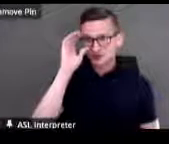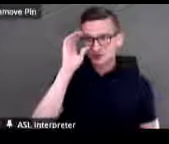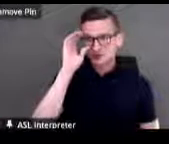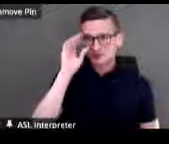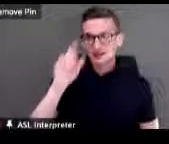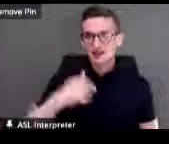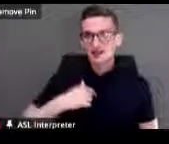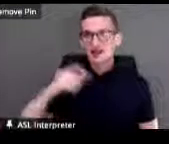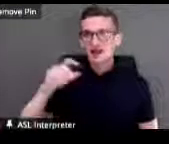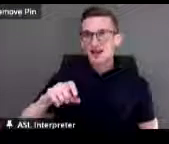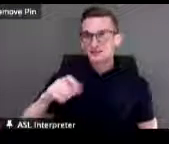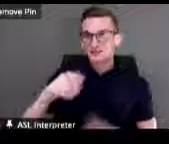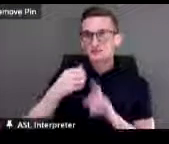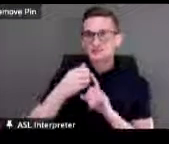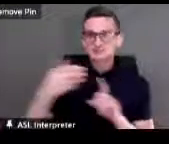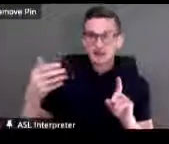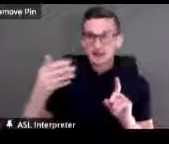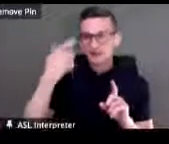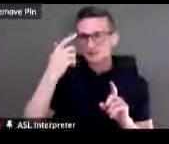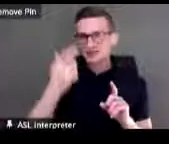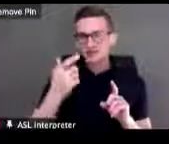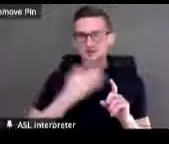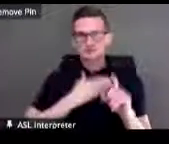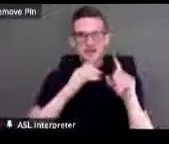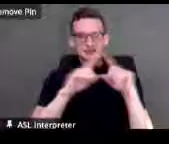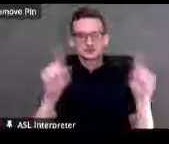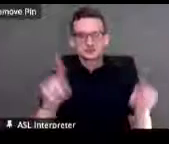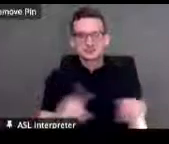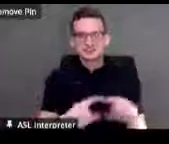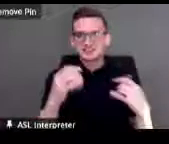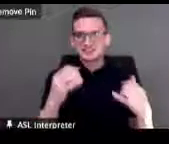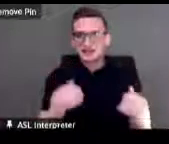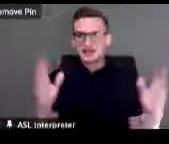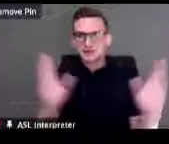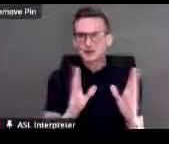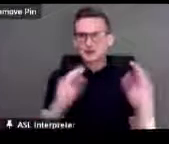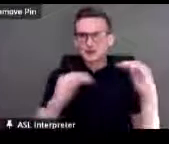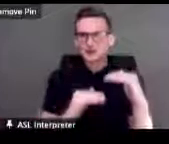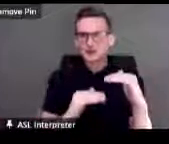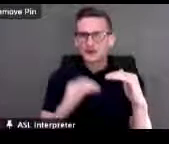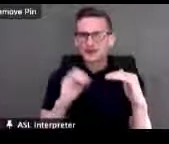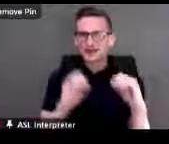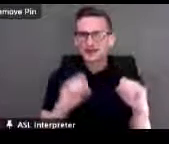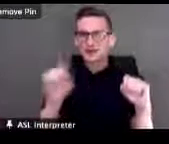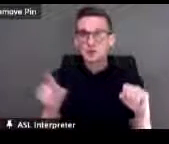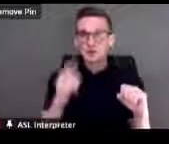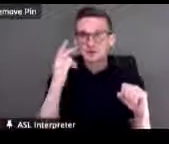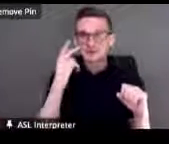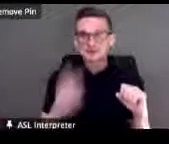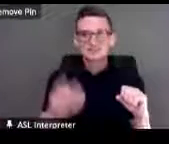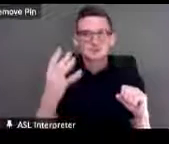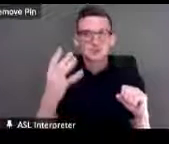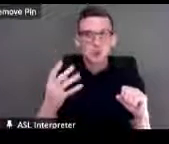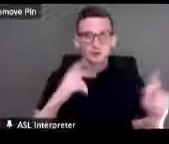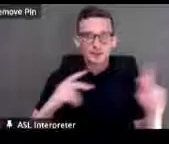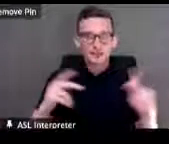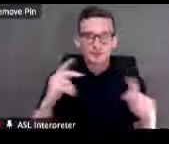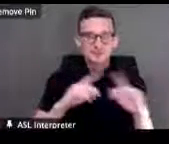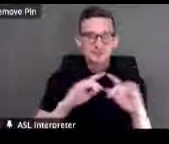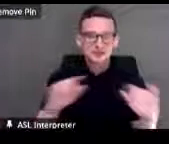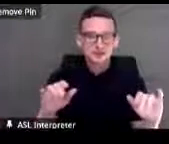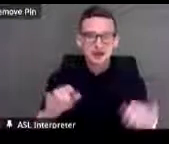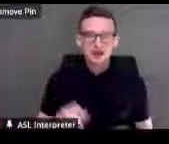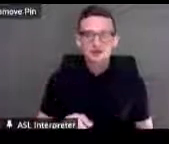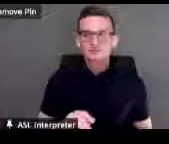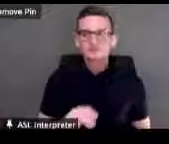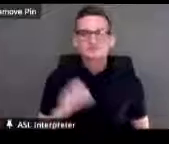way it's set up right now, I can't see anything but 4 people at a time. So I'm trying to scroll through things. Yeah,